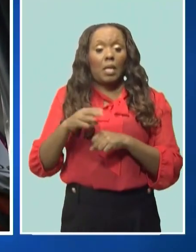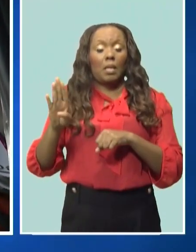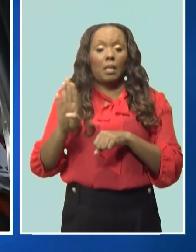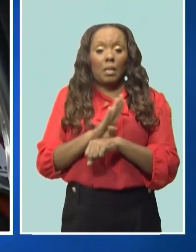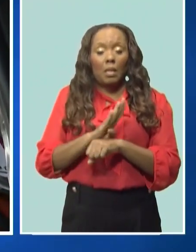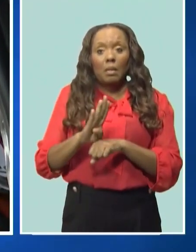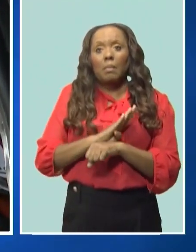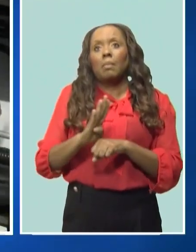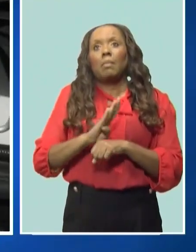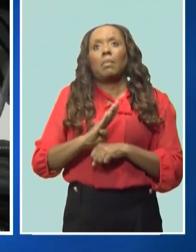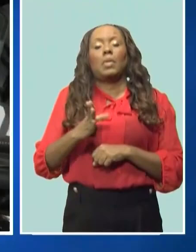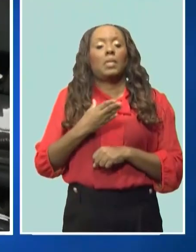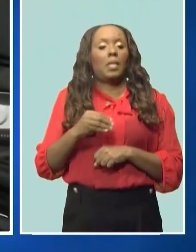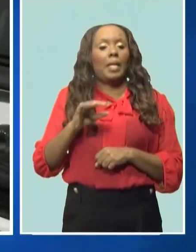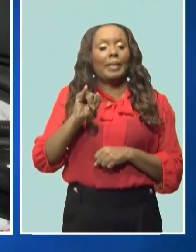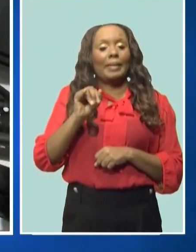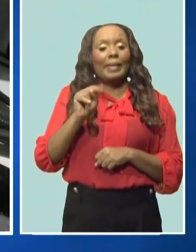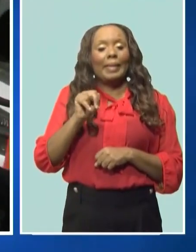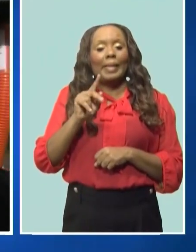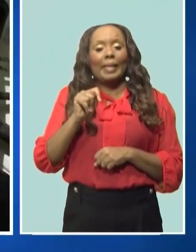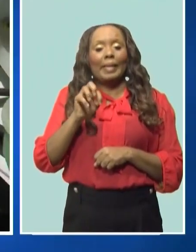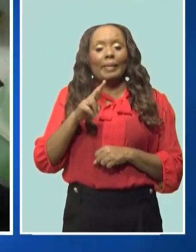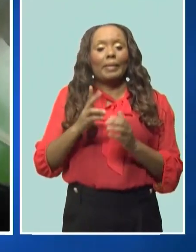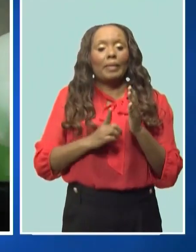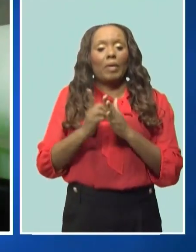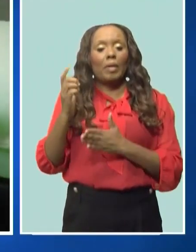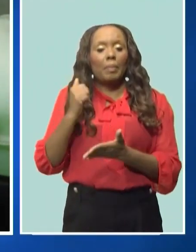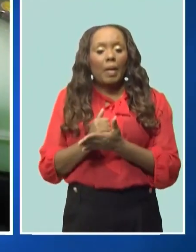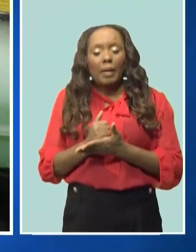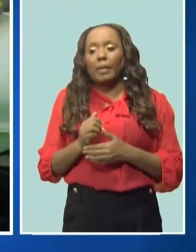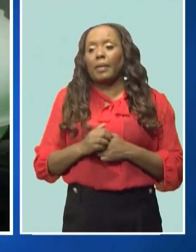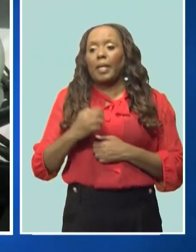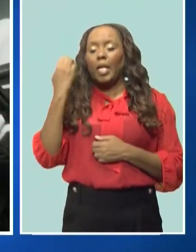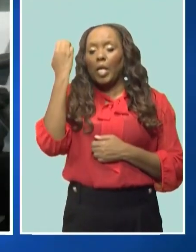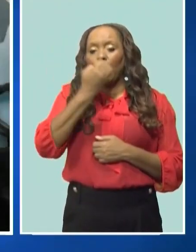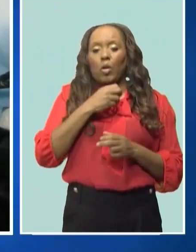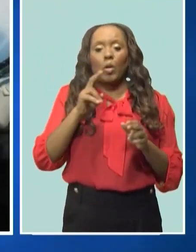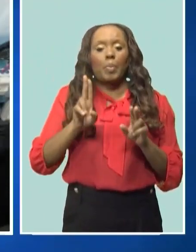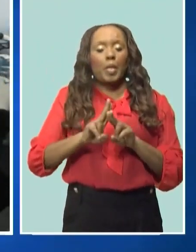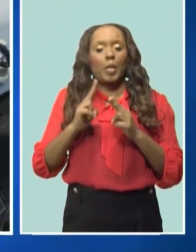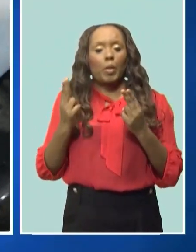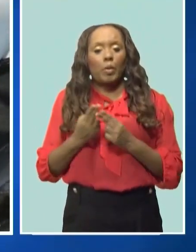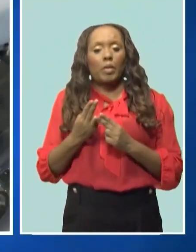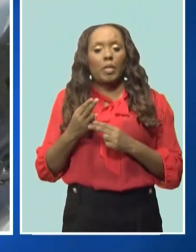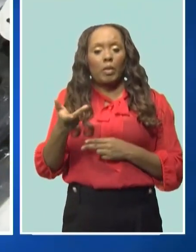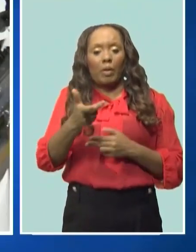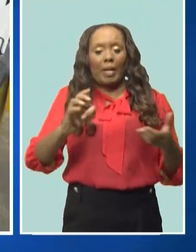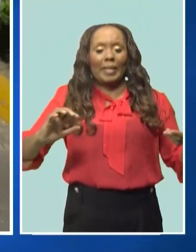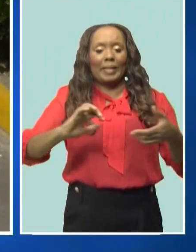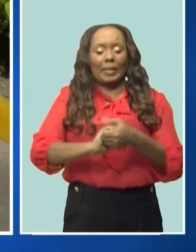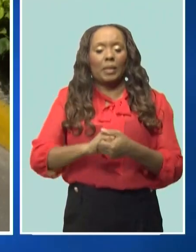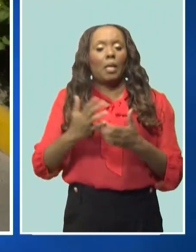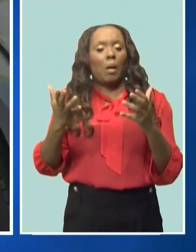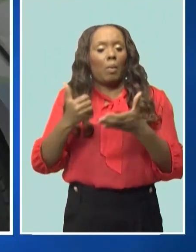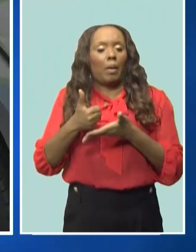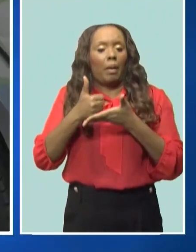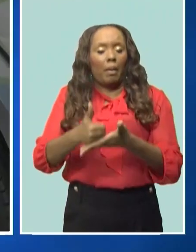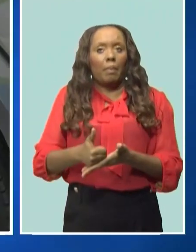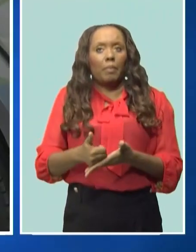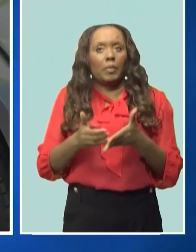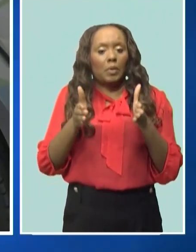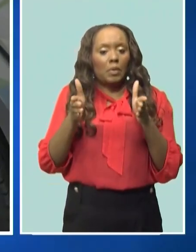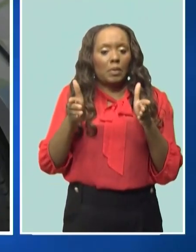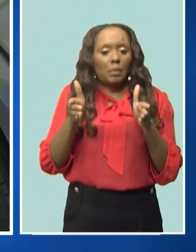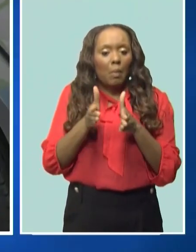Inter-American Development Bank and the European Union. It's intended to assist small and medium-sized businesses